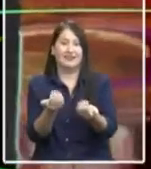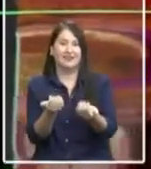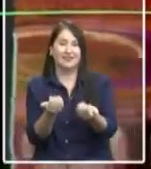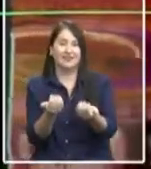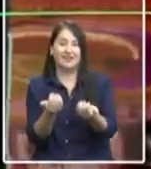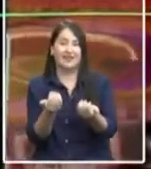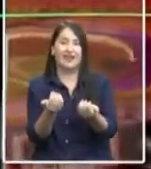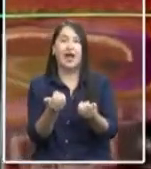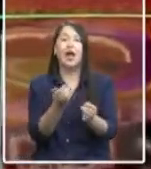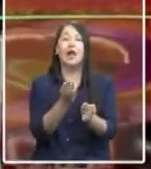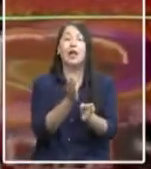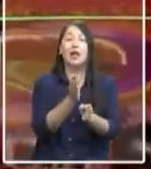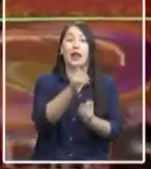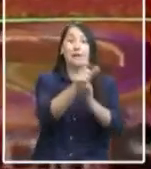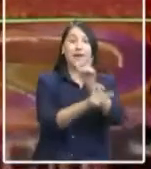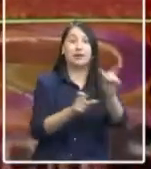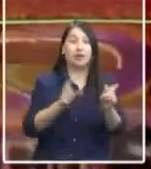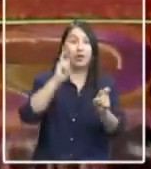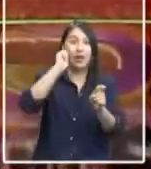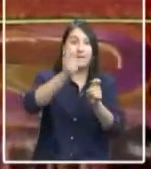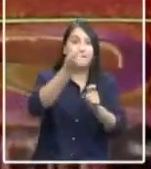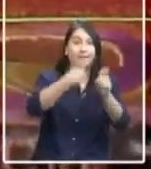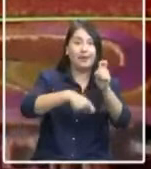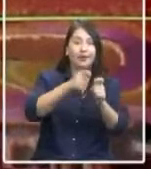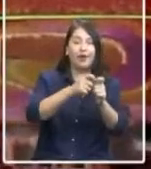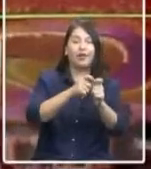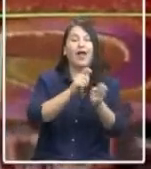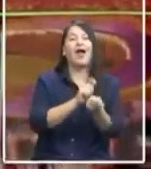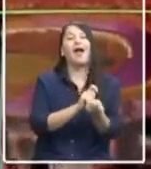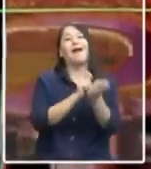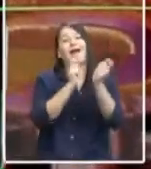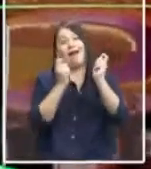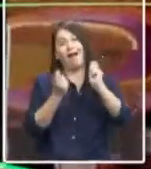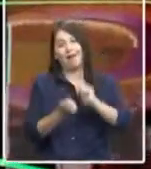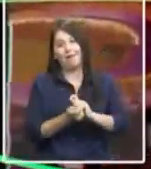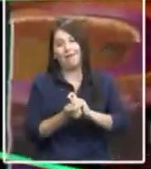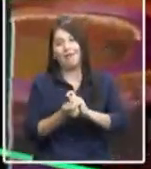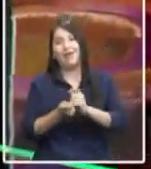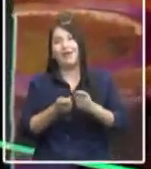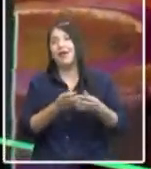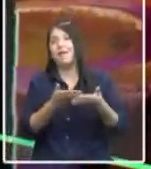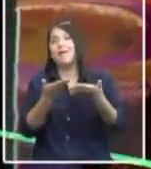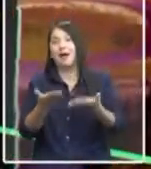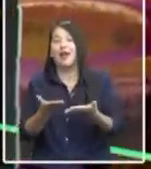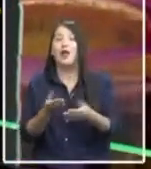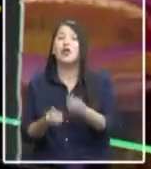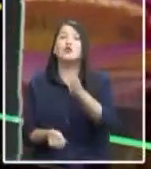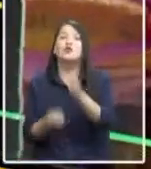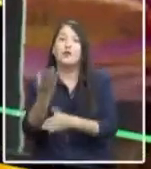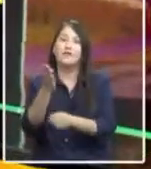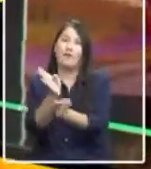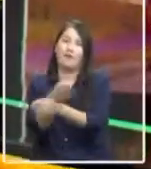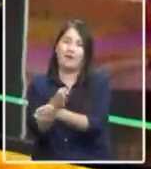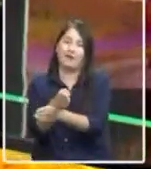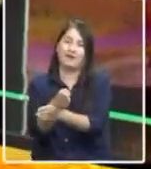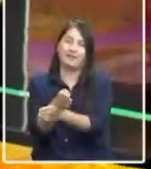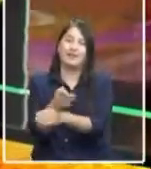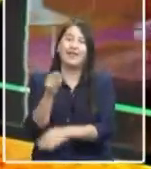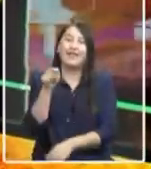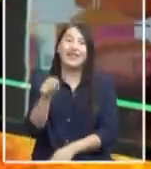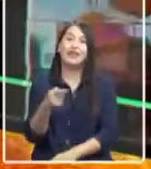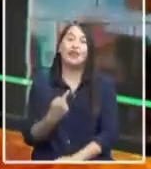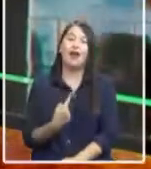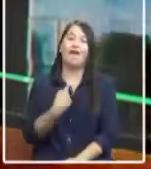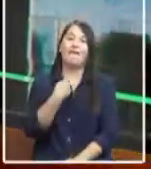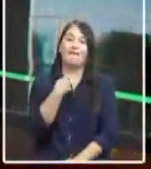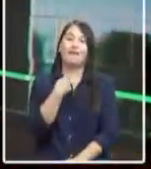to new fish, but essentially you can maintain fisheries. However, in the tropics,